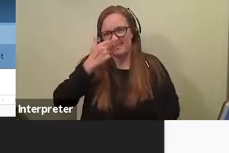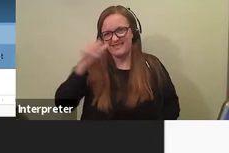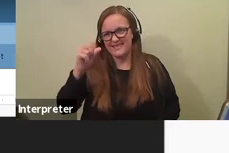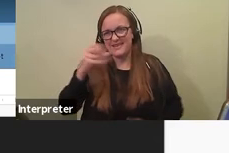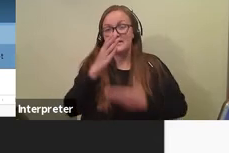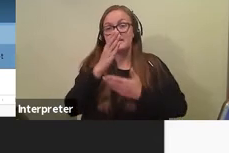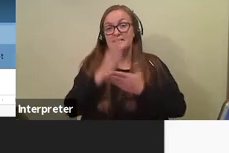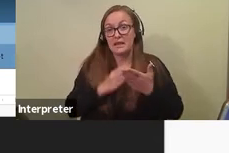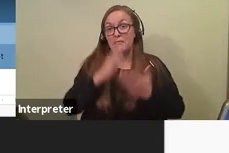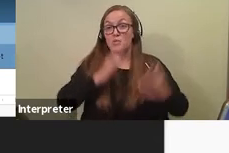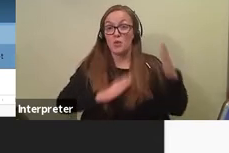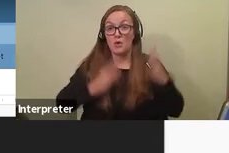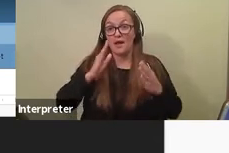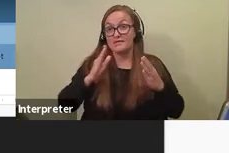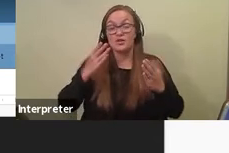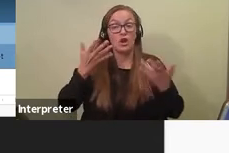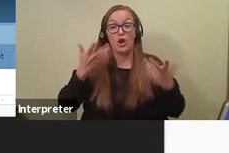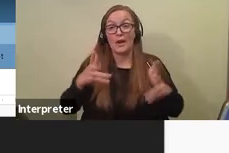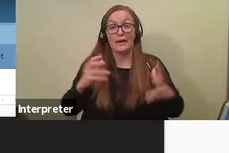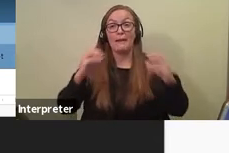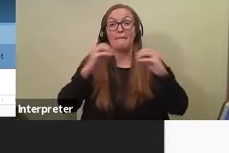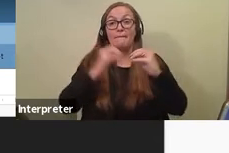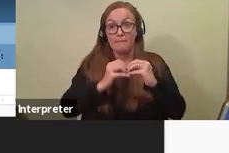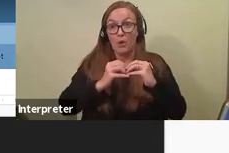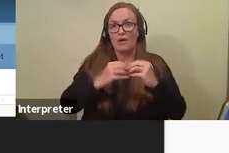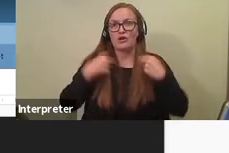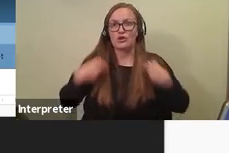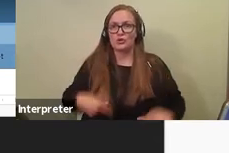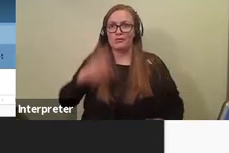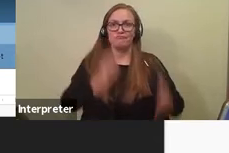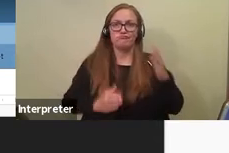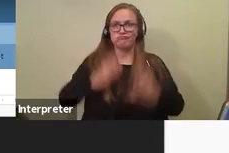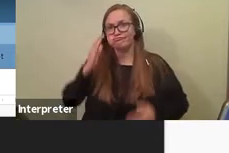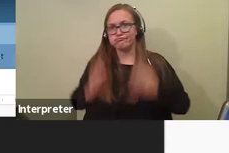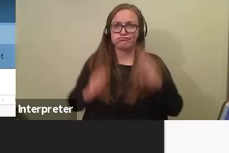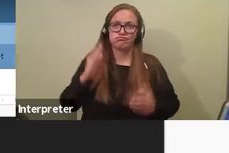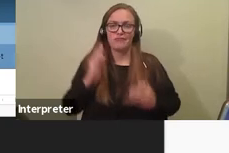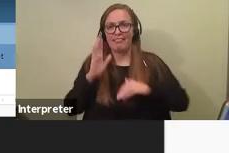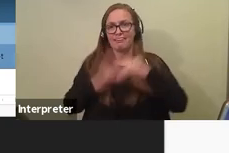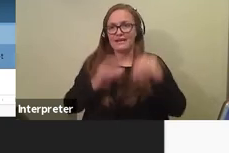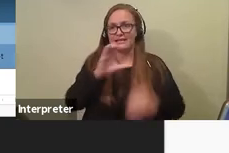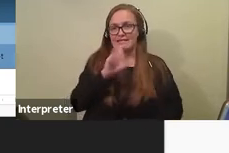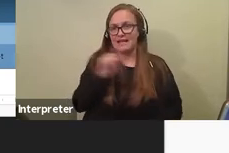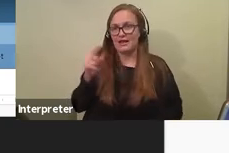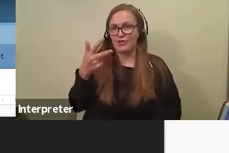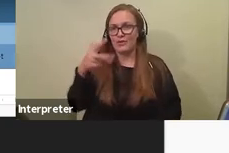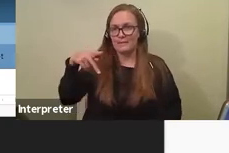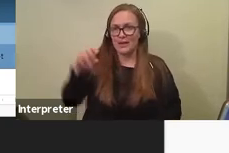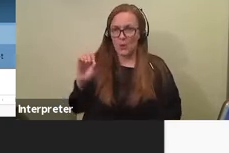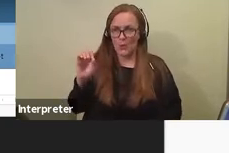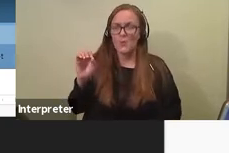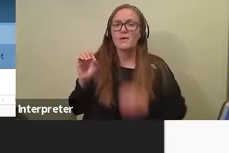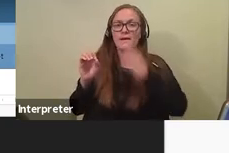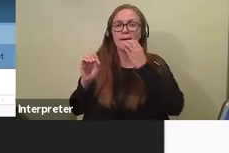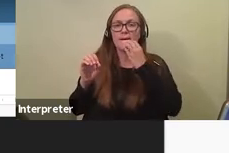are actually more agile than C-3PO, if you can imagine that. Once again, on the left-hand side, I'm going to go look at this example of